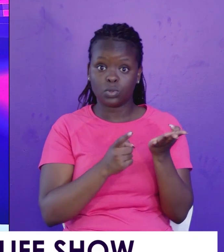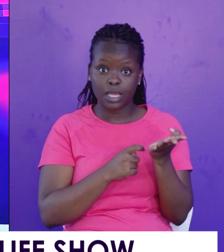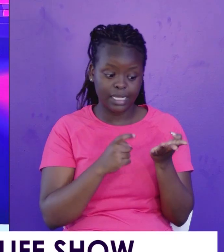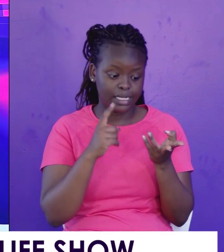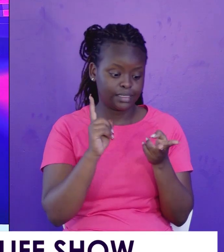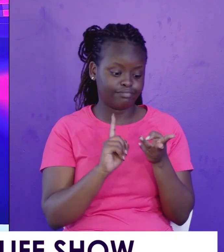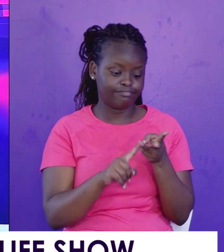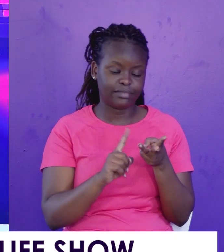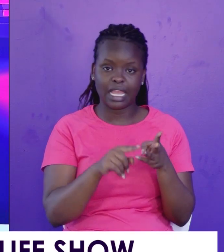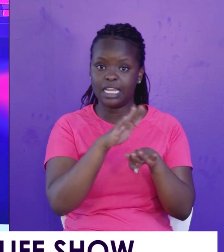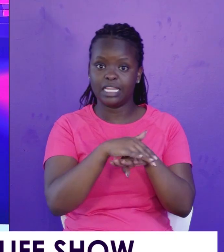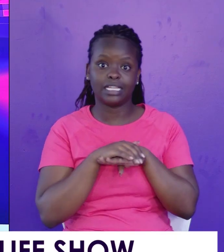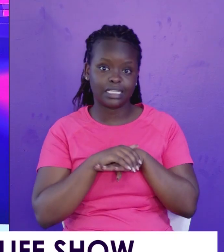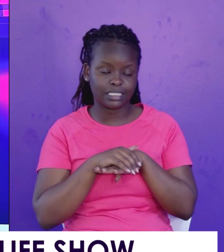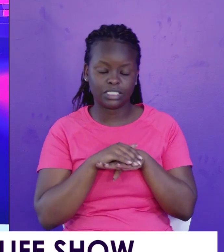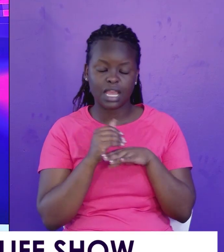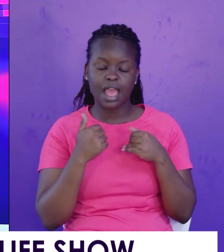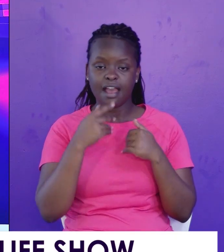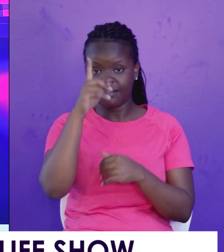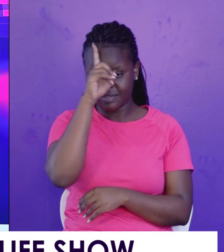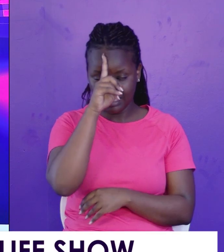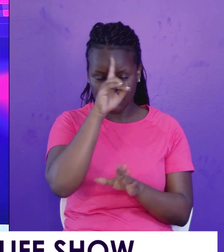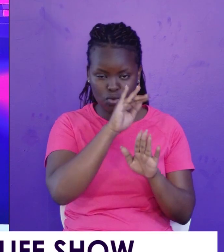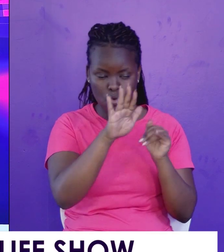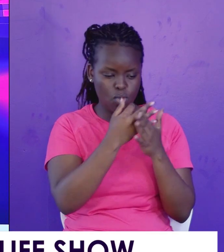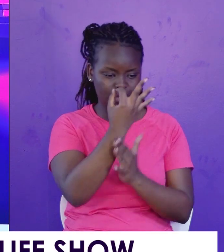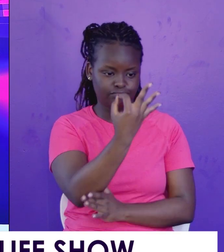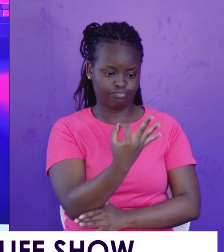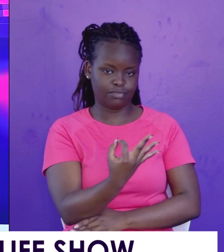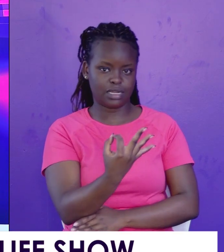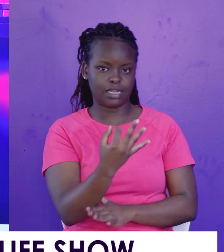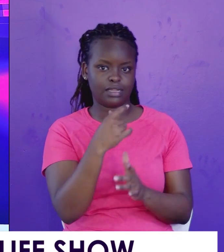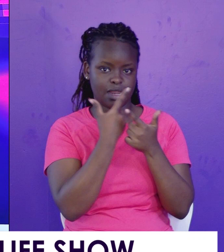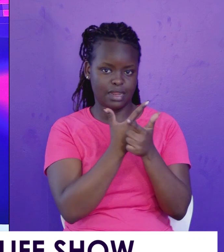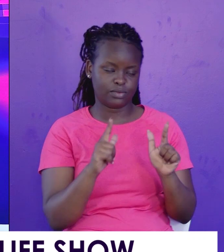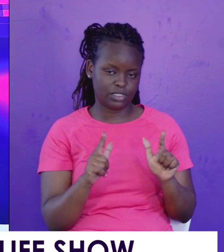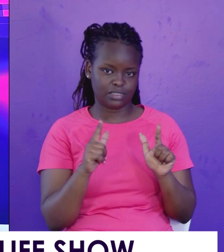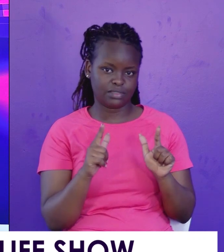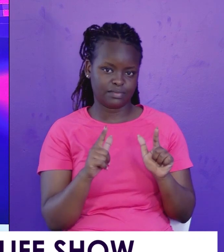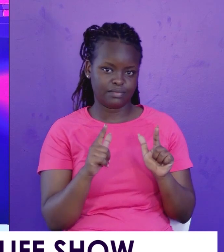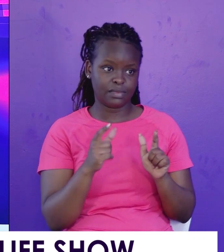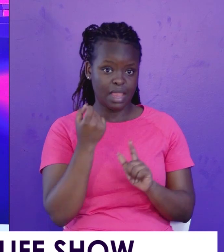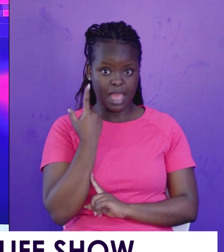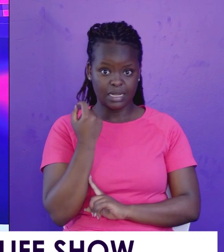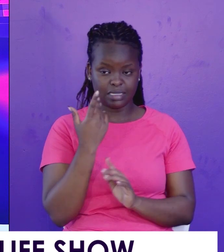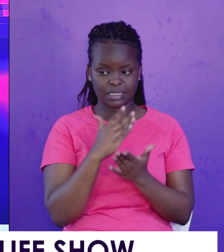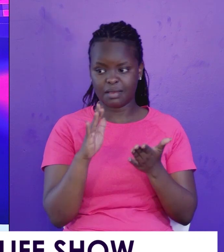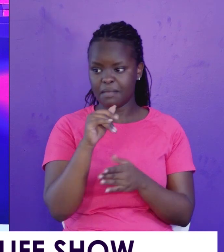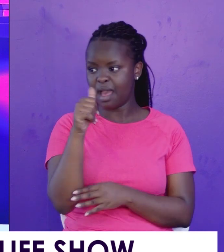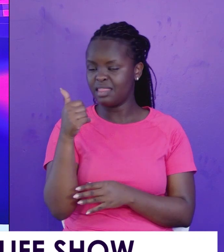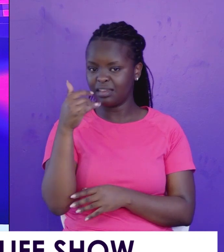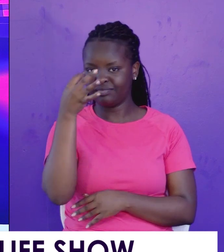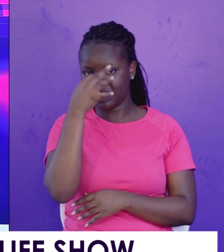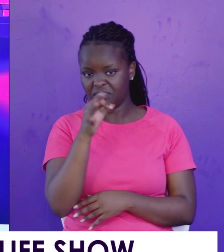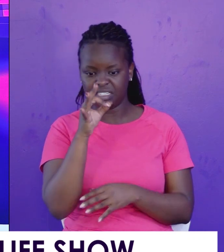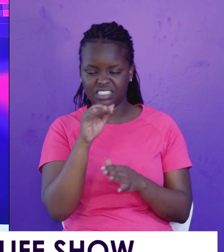a very serious authority in those three languages. How about Raila? I Raila? suspect he also understands some other French and what